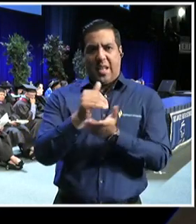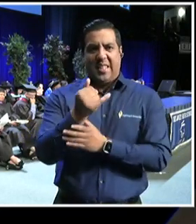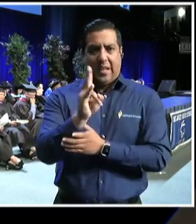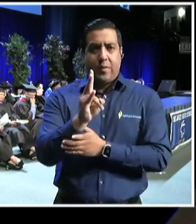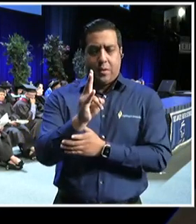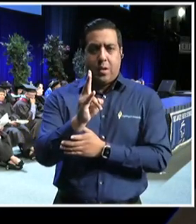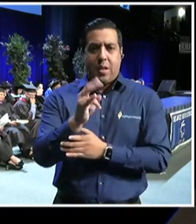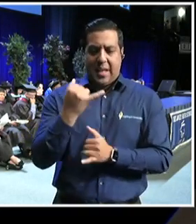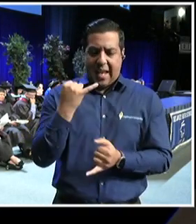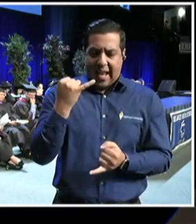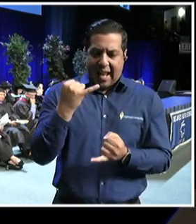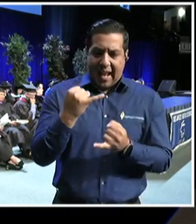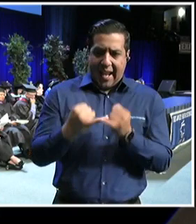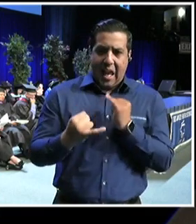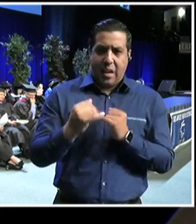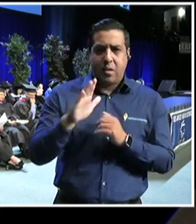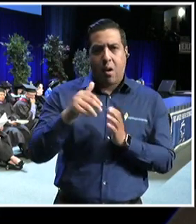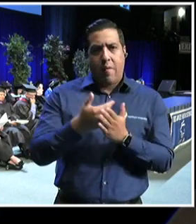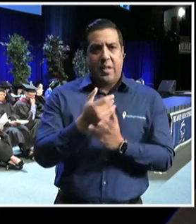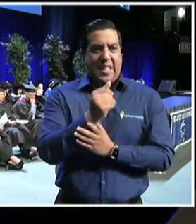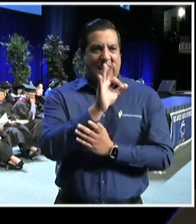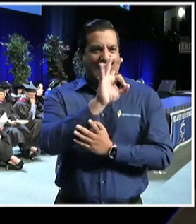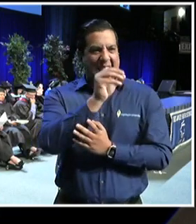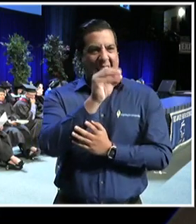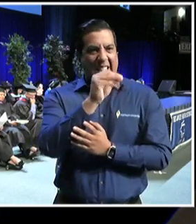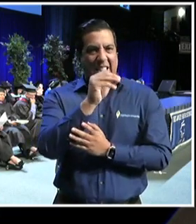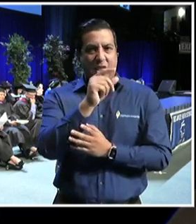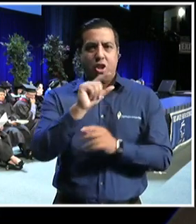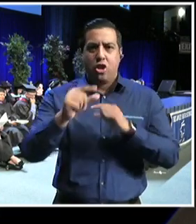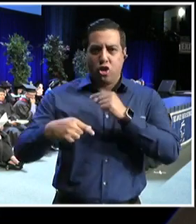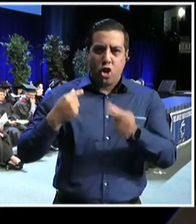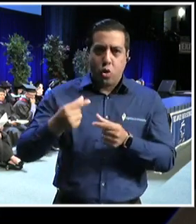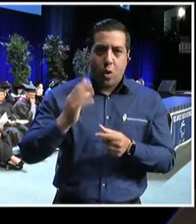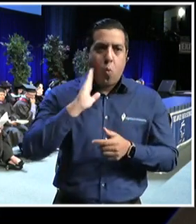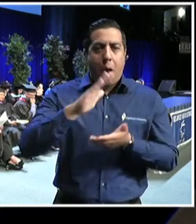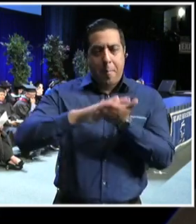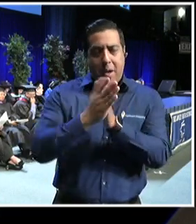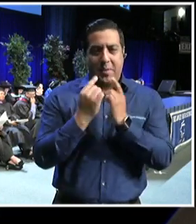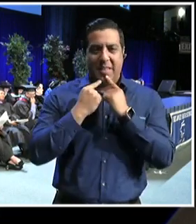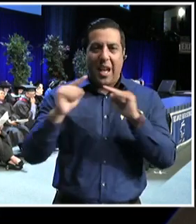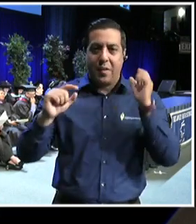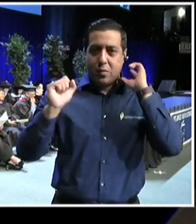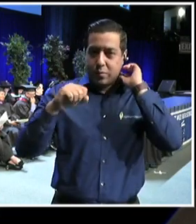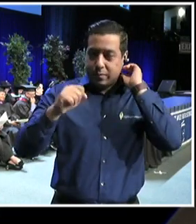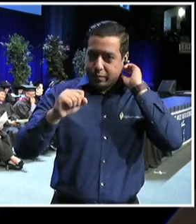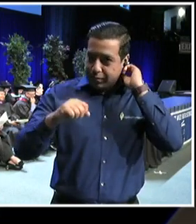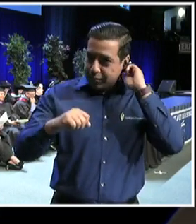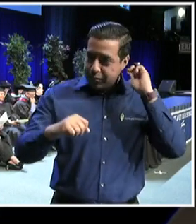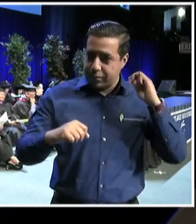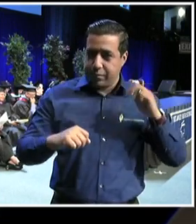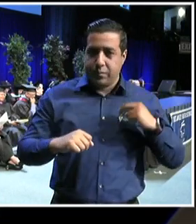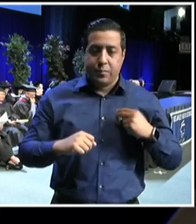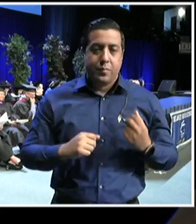2017, the last of the 90s generation, will be successful.